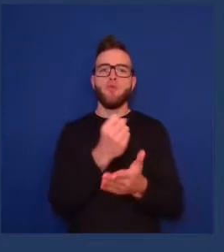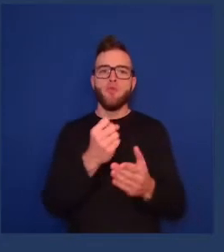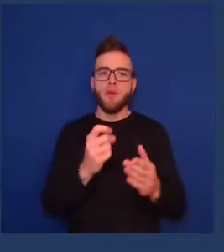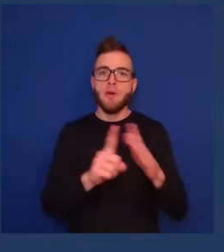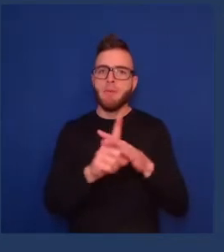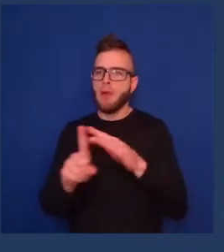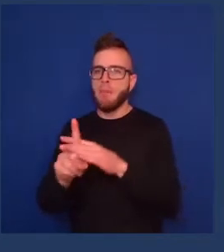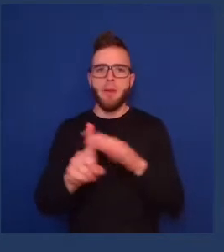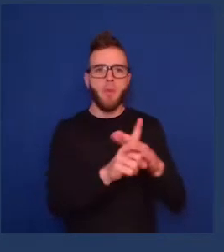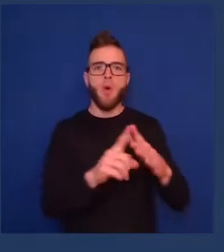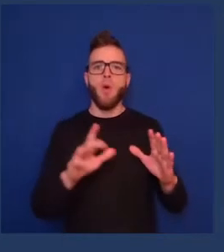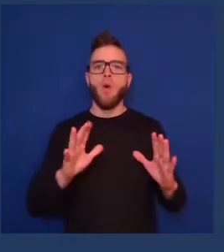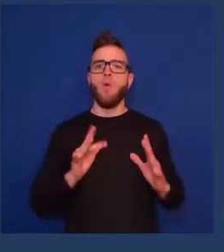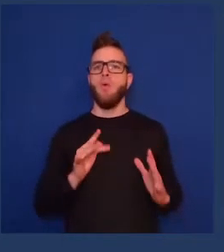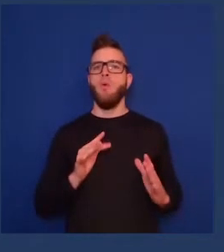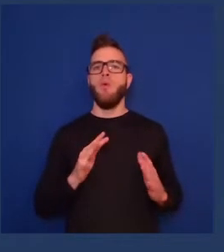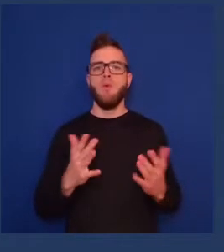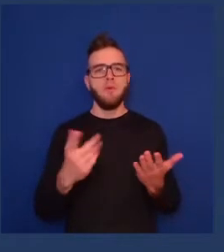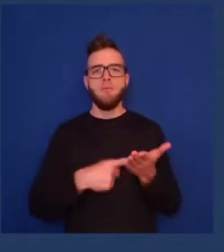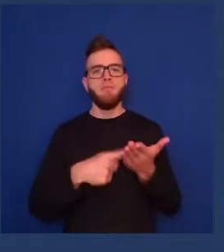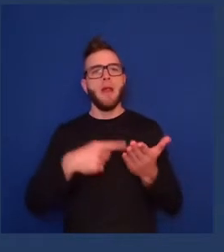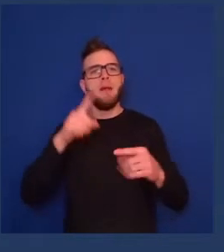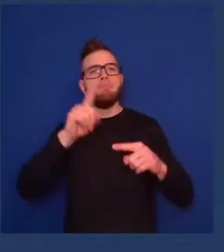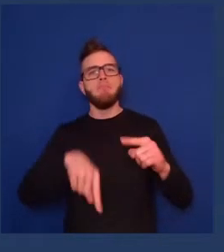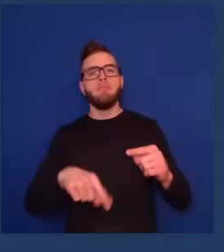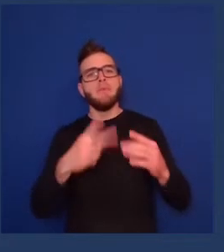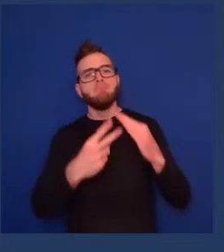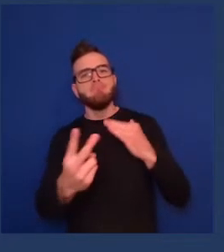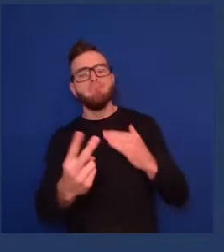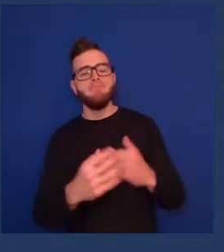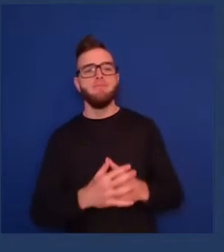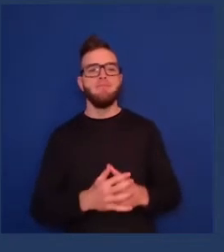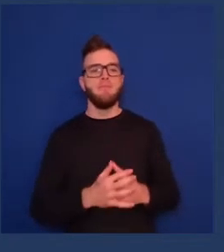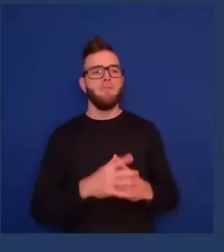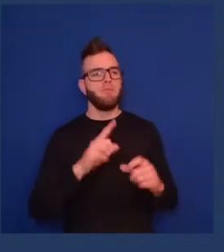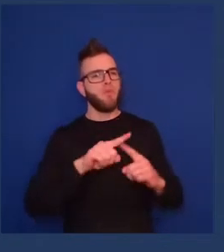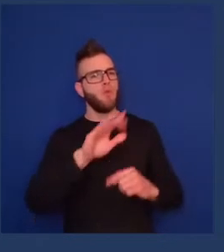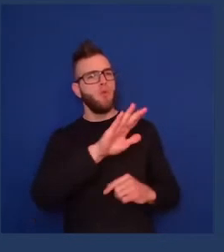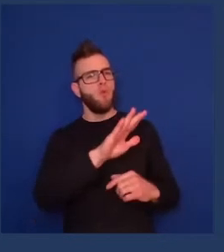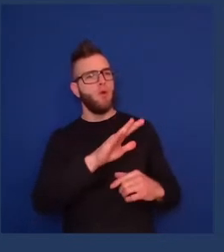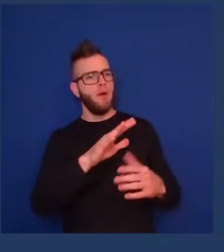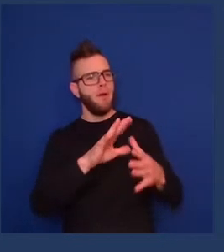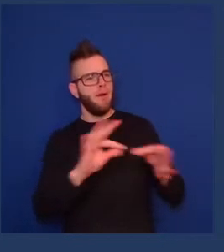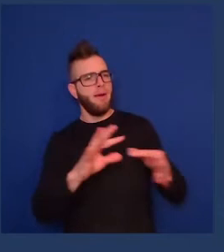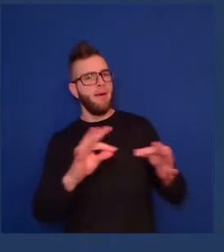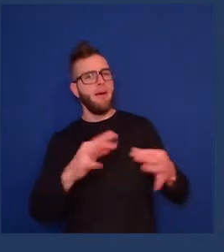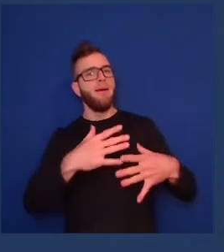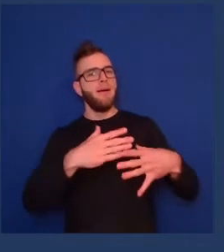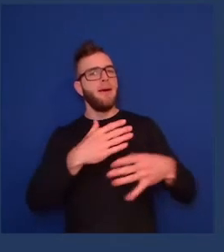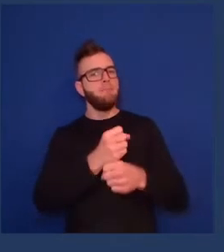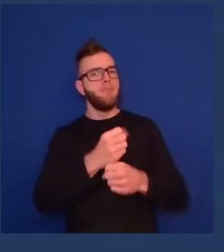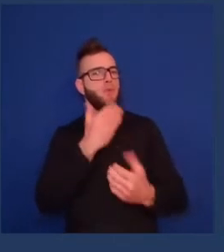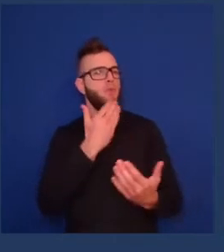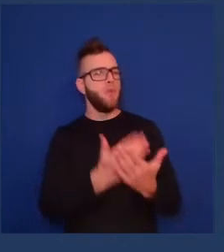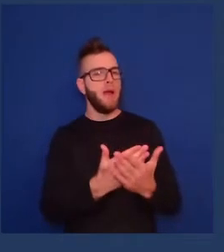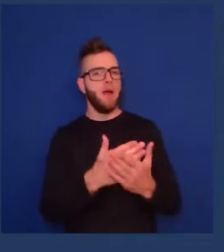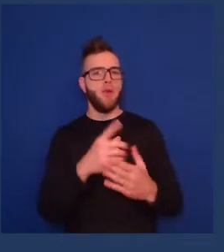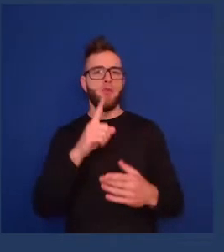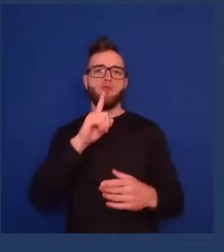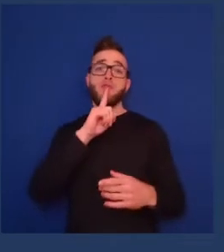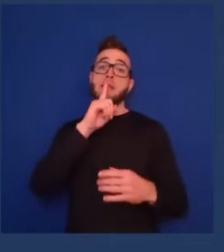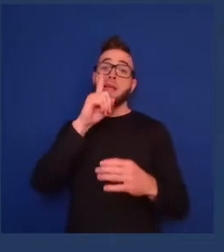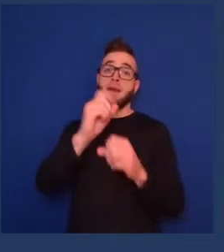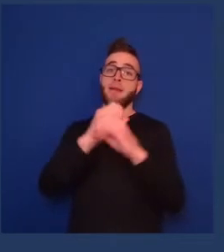sort of opens up new opportunities, even if we don't always know in advance what is over the horizon.